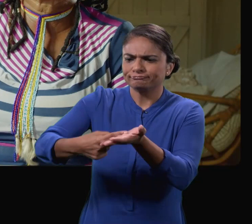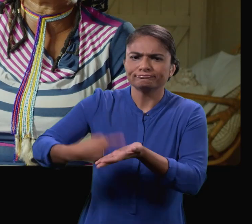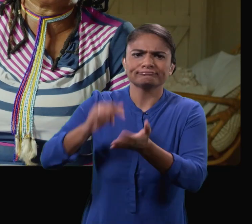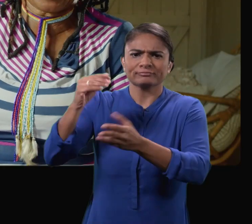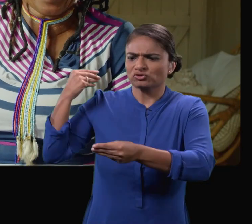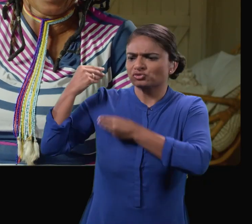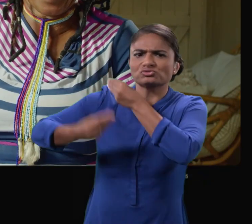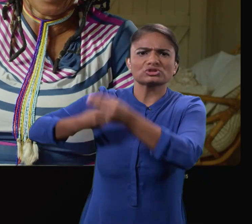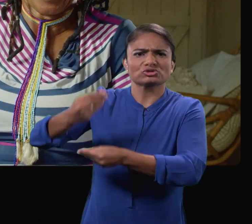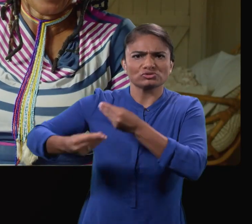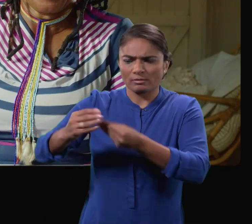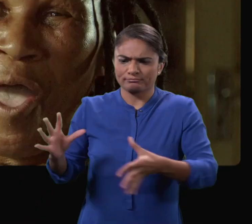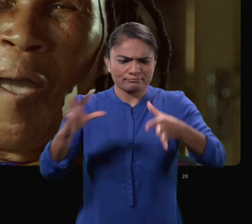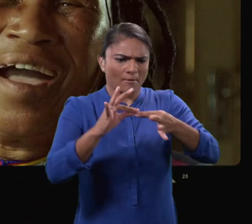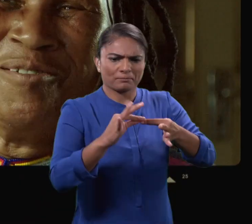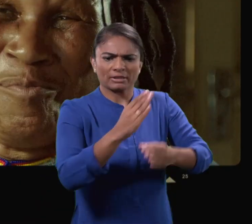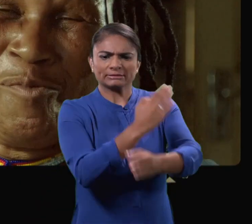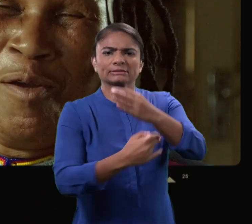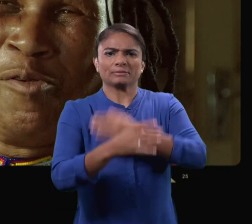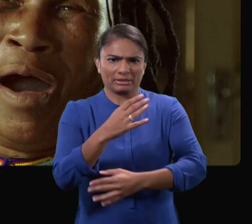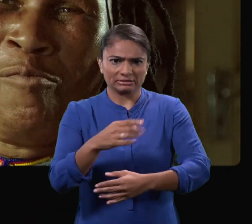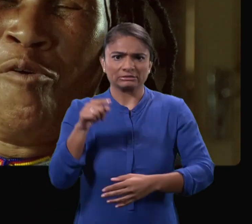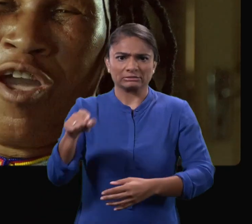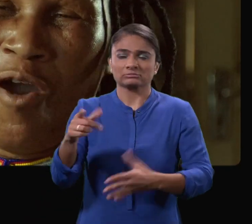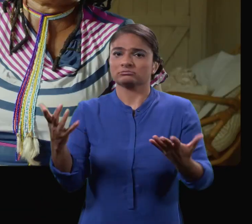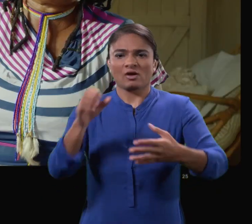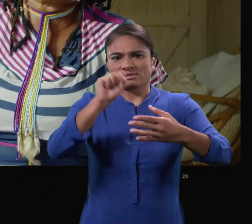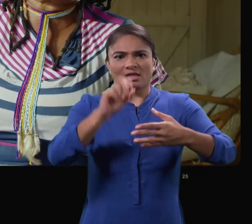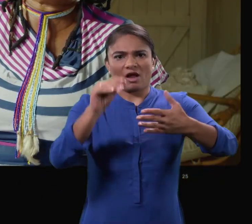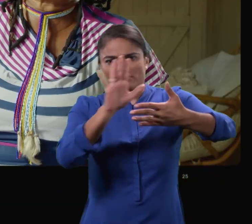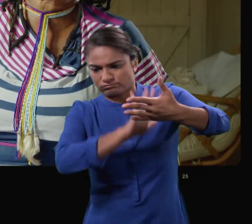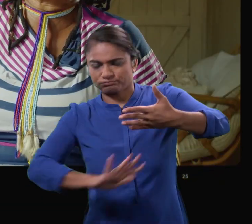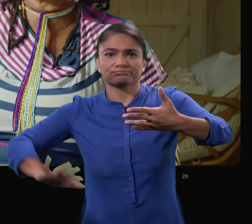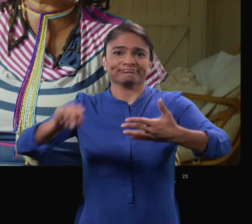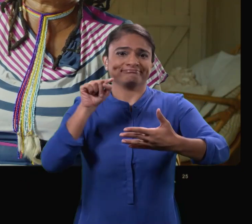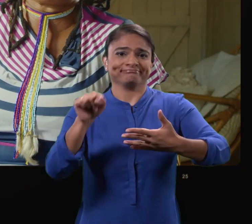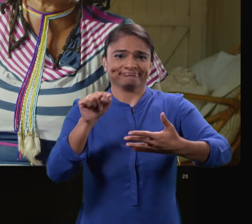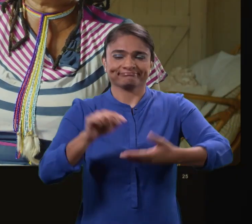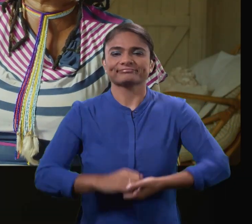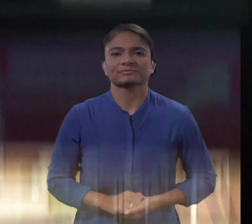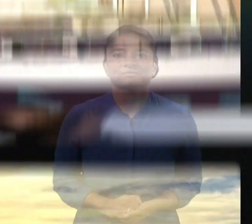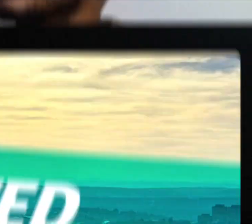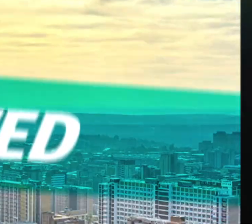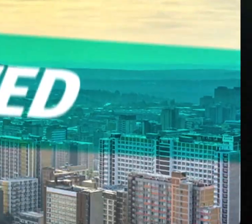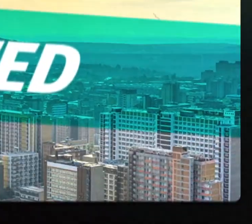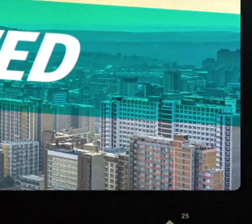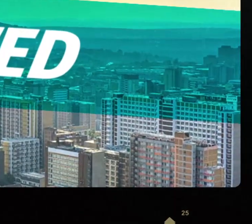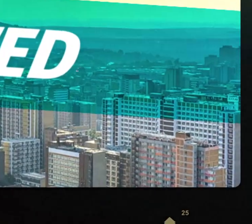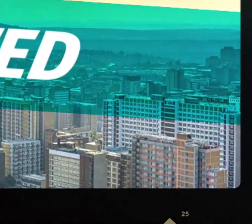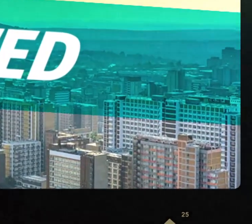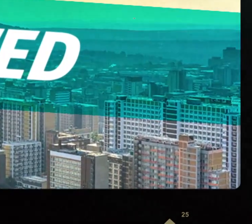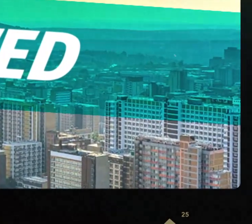talk about traditional beliefs about the causes of disability that remain prevalent across sub-Saharan Africa.